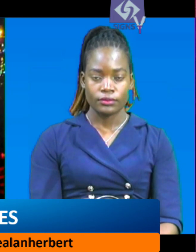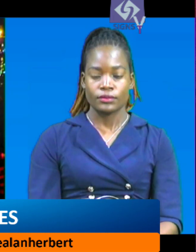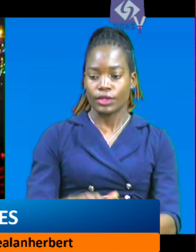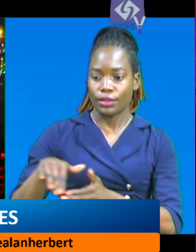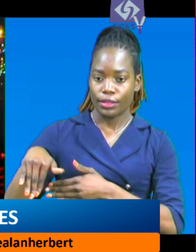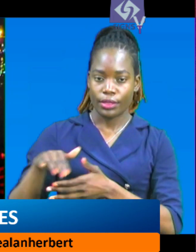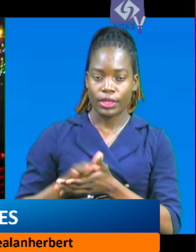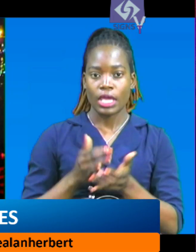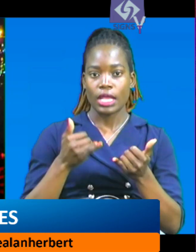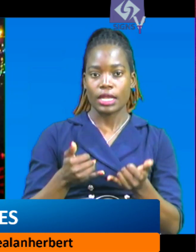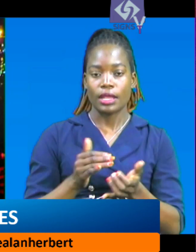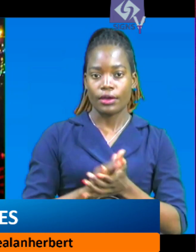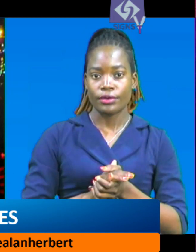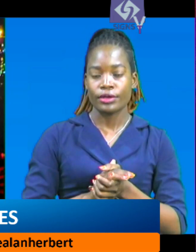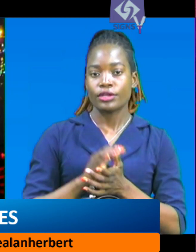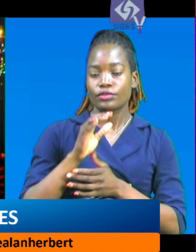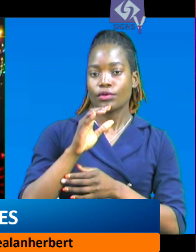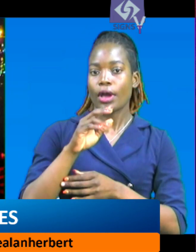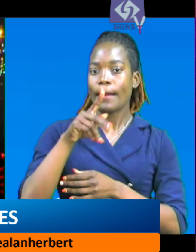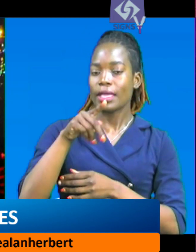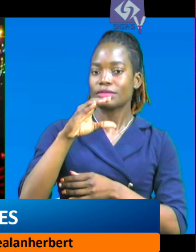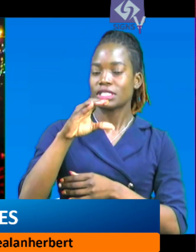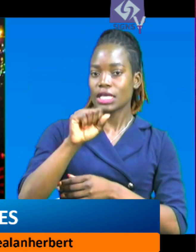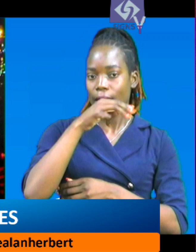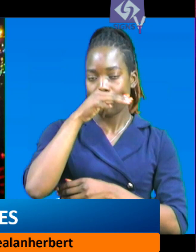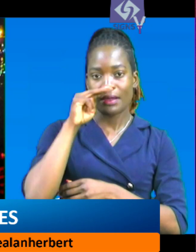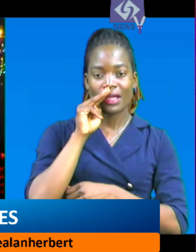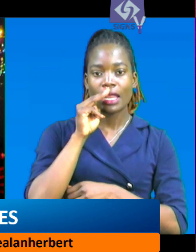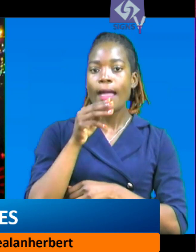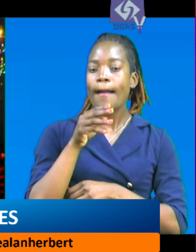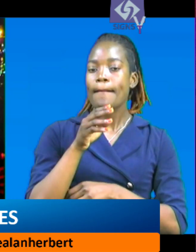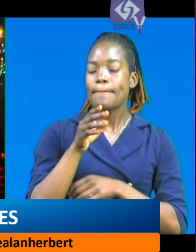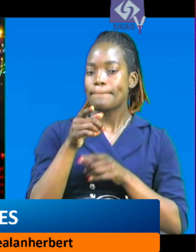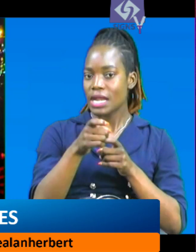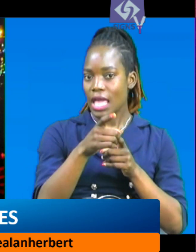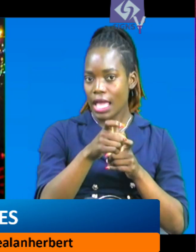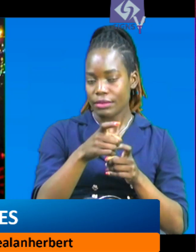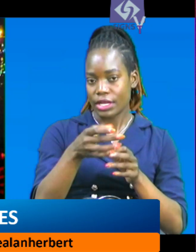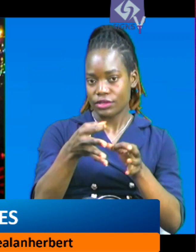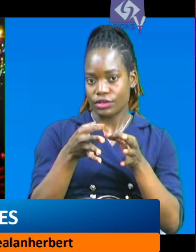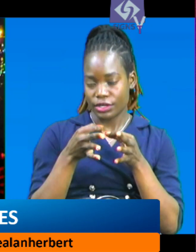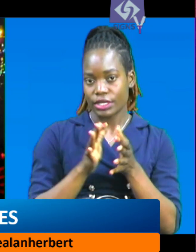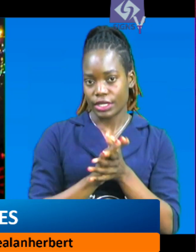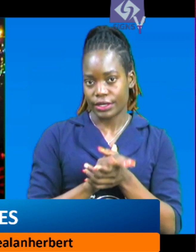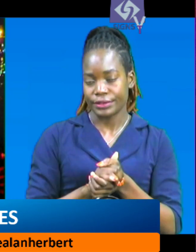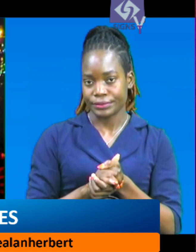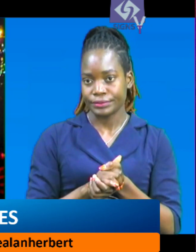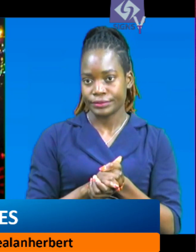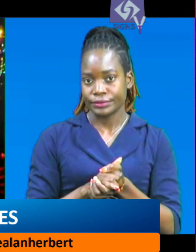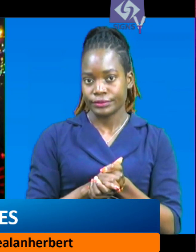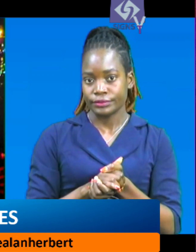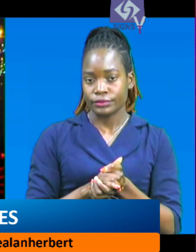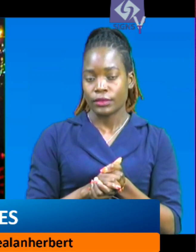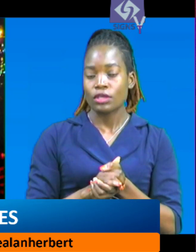And away from that, now to Prime CS Musalia Mudavadi blames the Treasury for financial woes in his foreign affairs